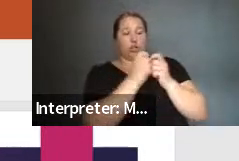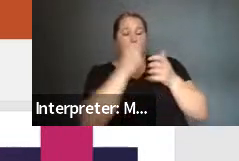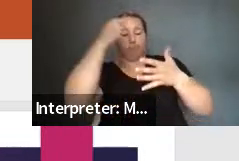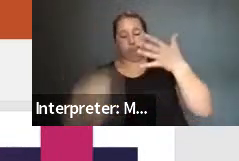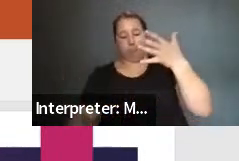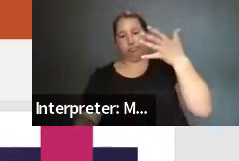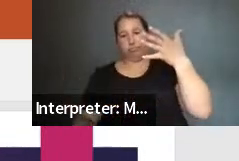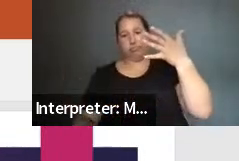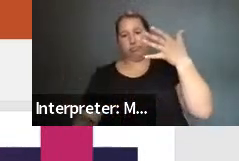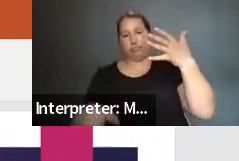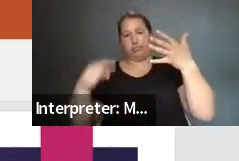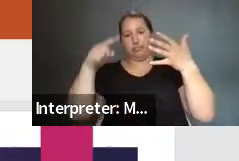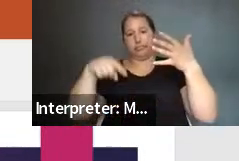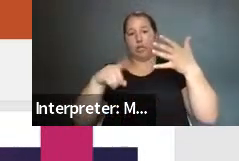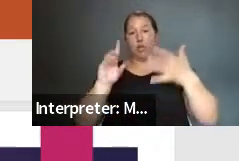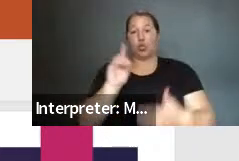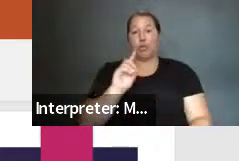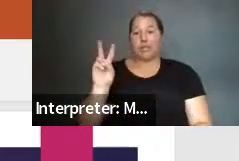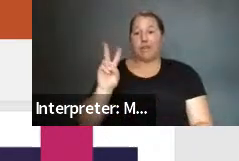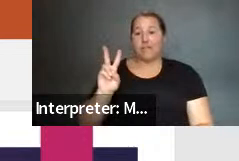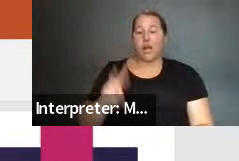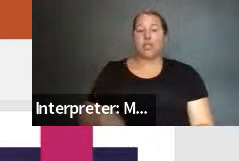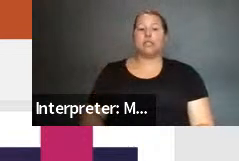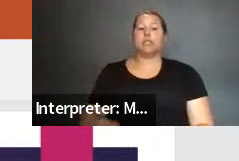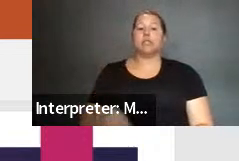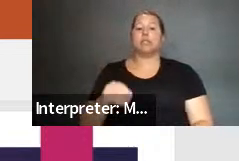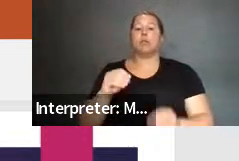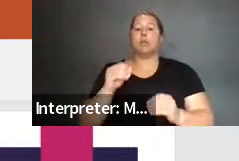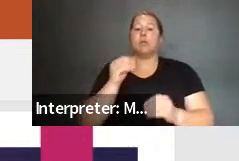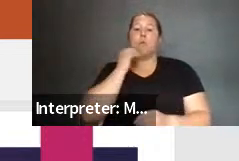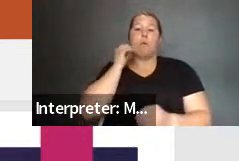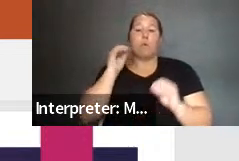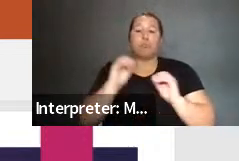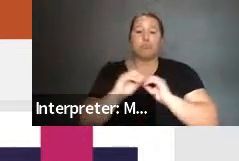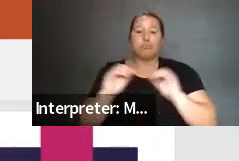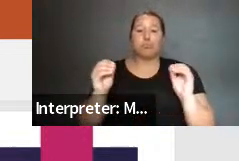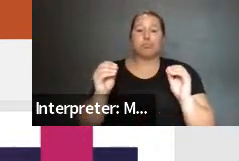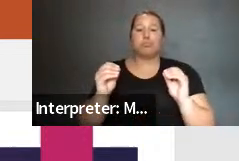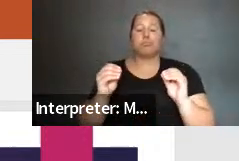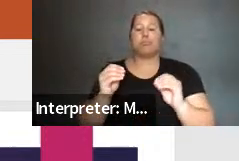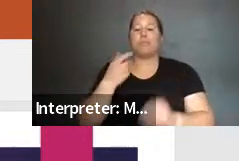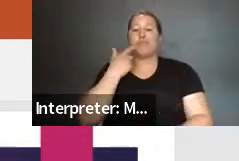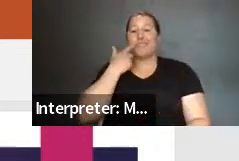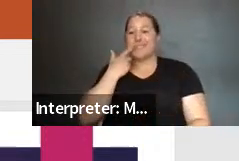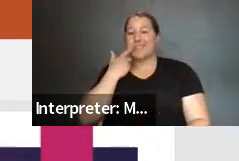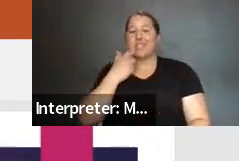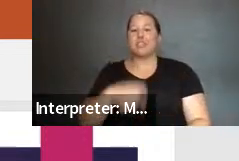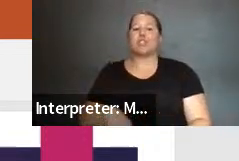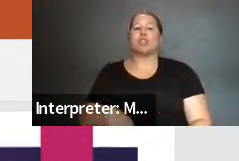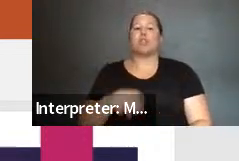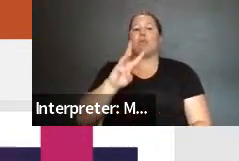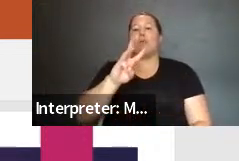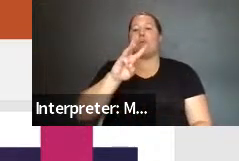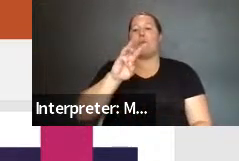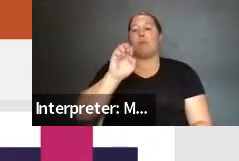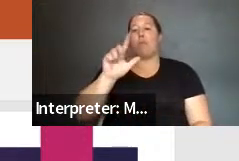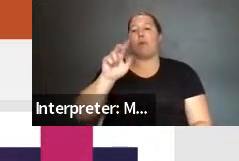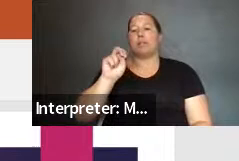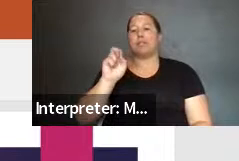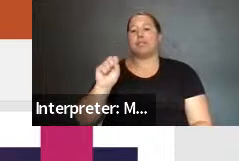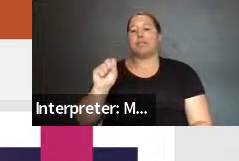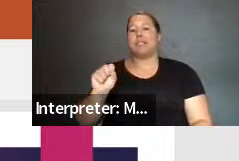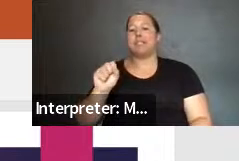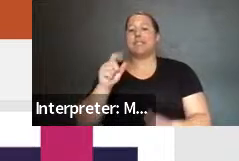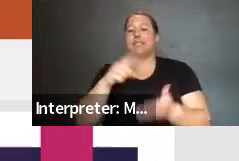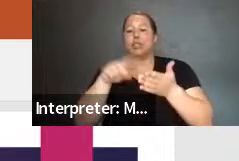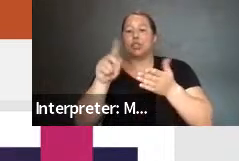include domestic violence, homelessness, substance use, wellness checks, youth-related